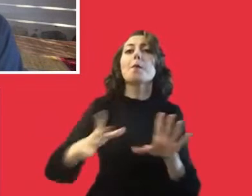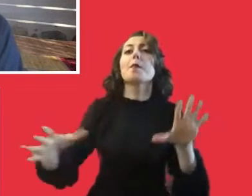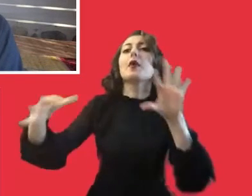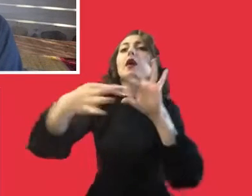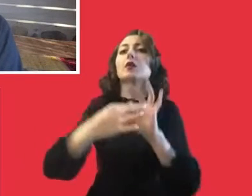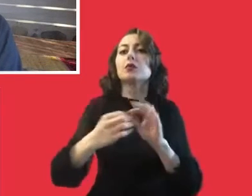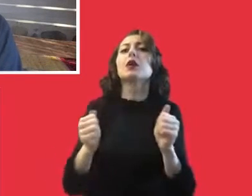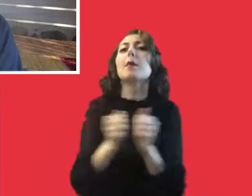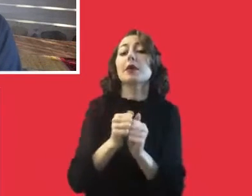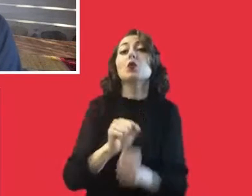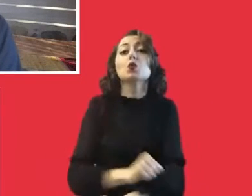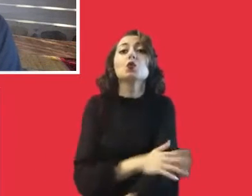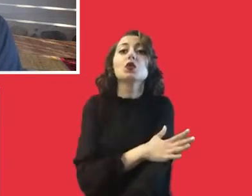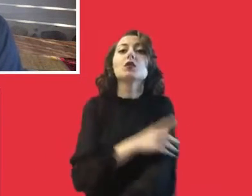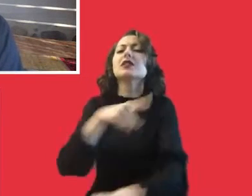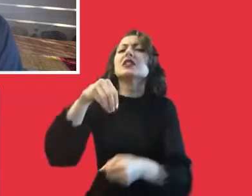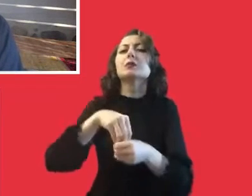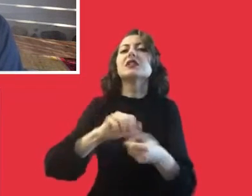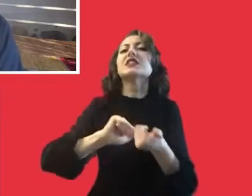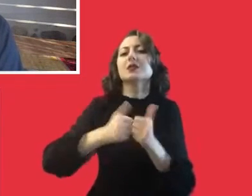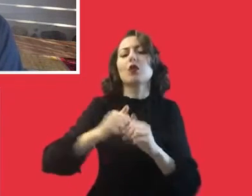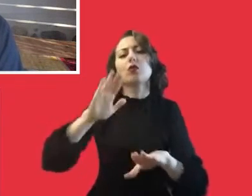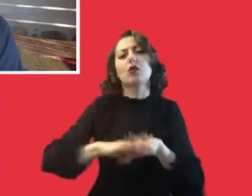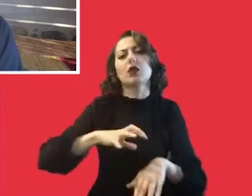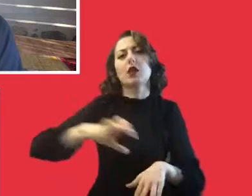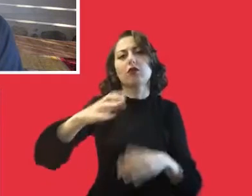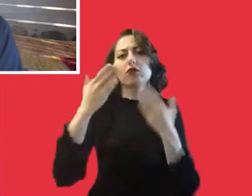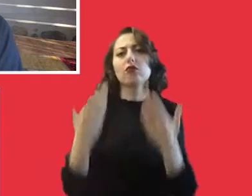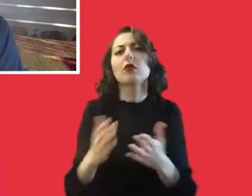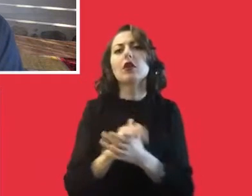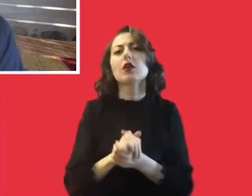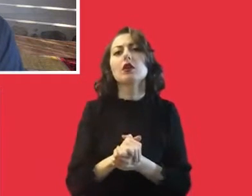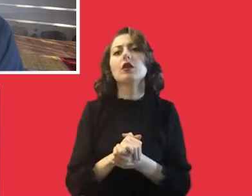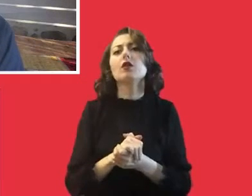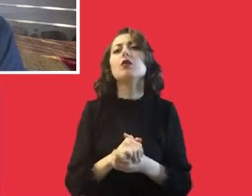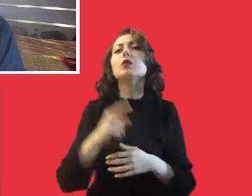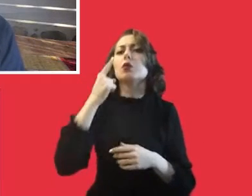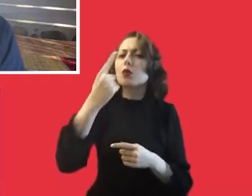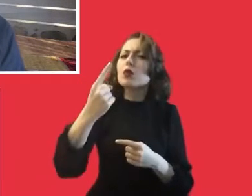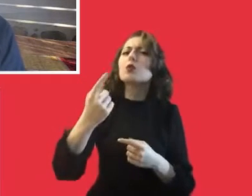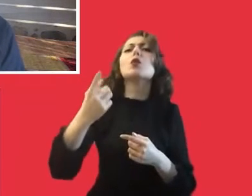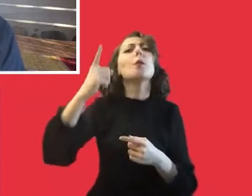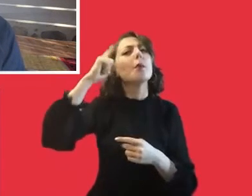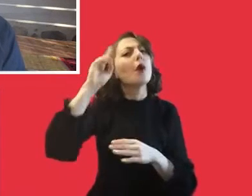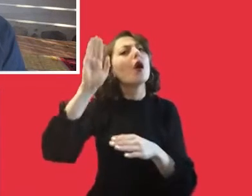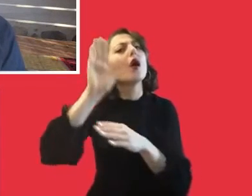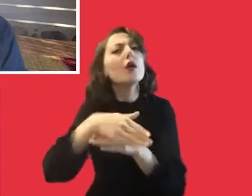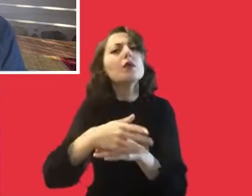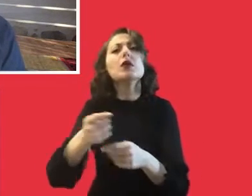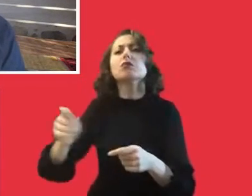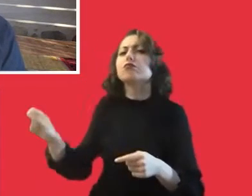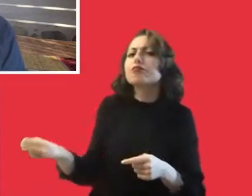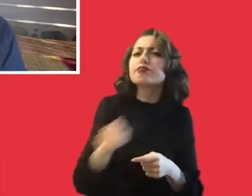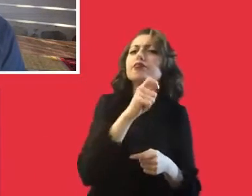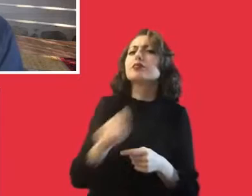create a platform where everyone can equally do sports together. This is the environment we created and says volleyball, basketball, table